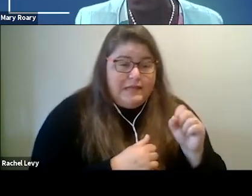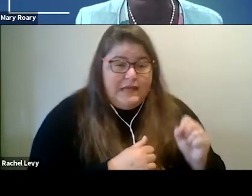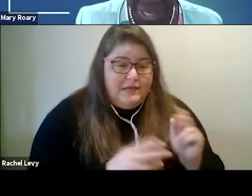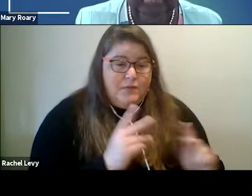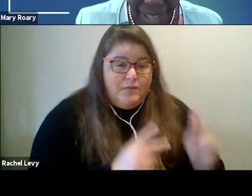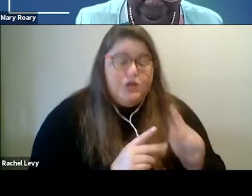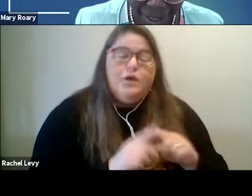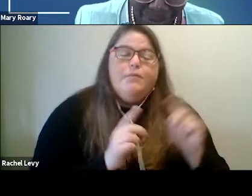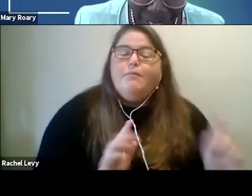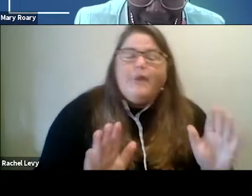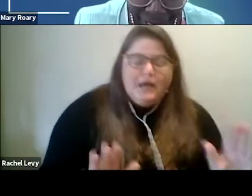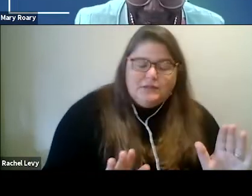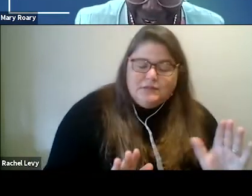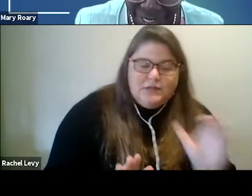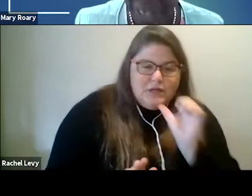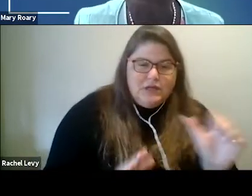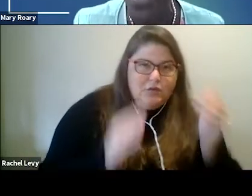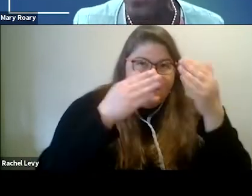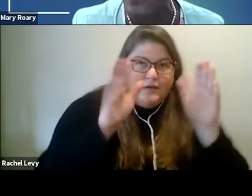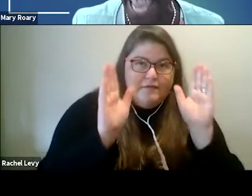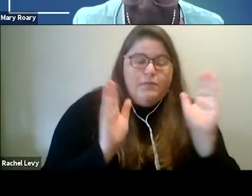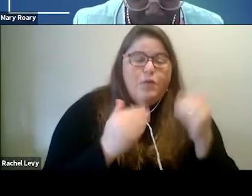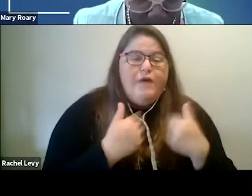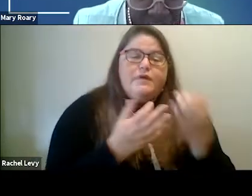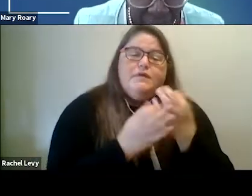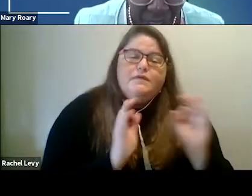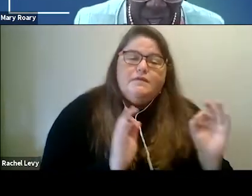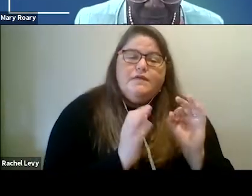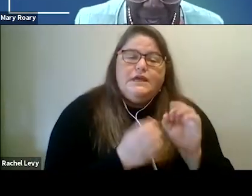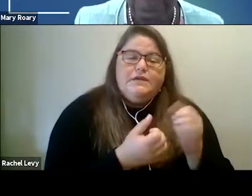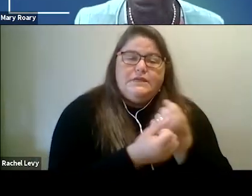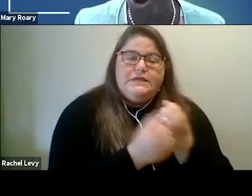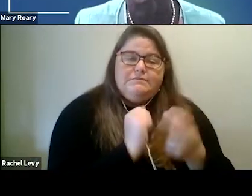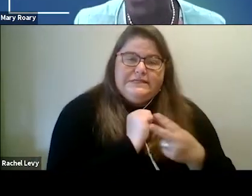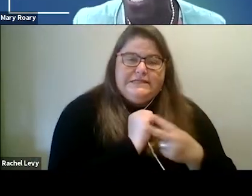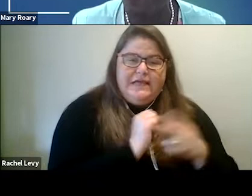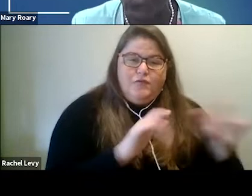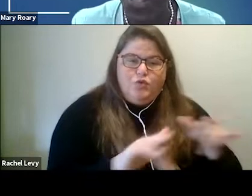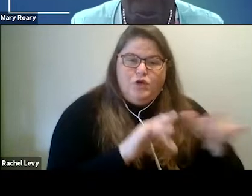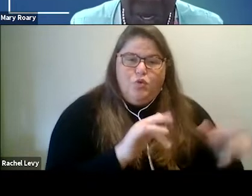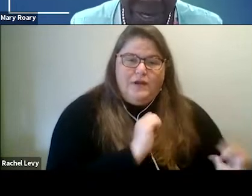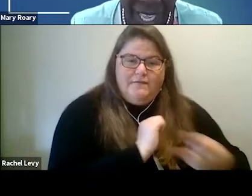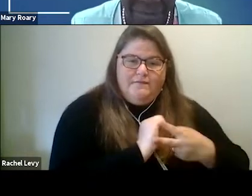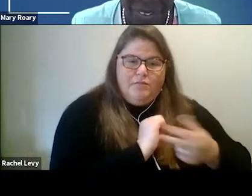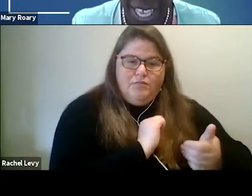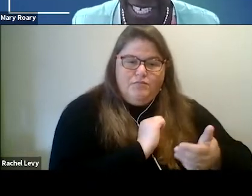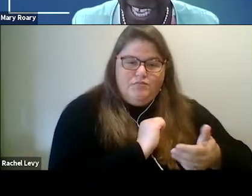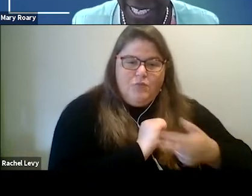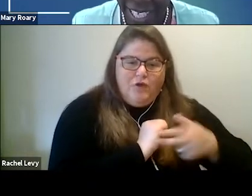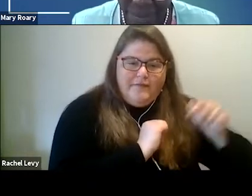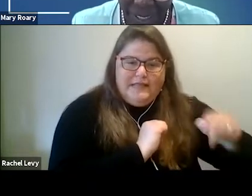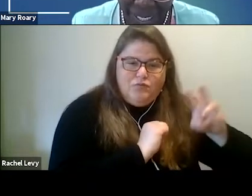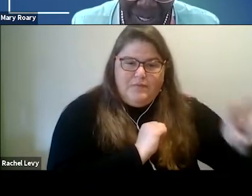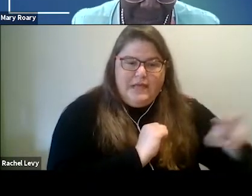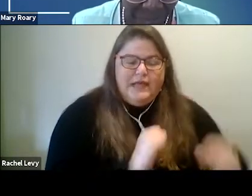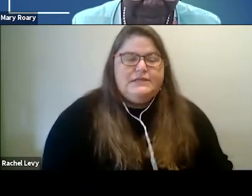But don't despair, because there is a free save recording available archived on this website. Next